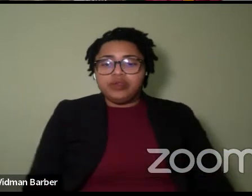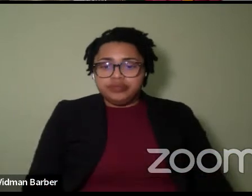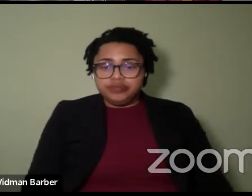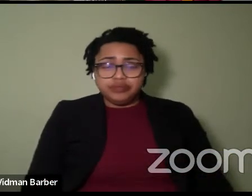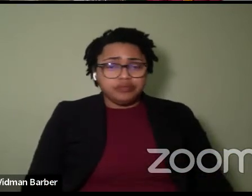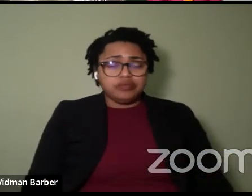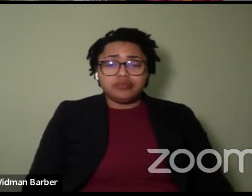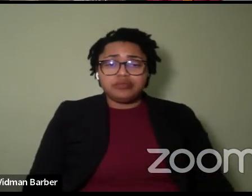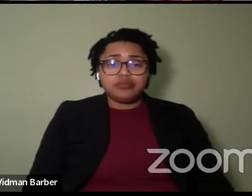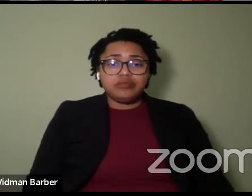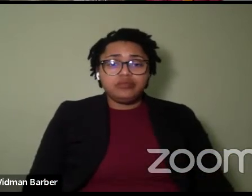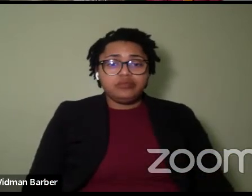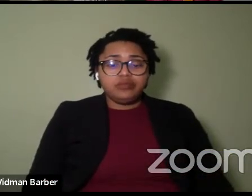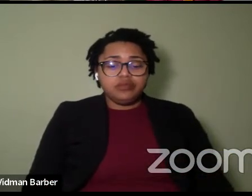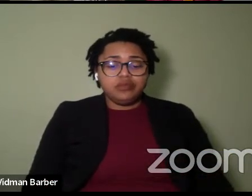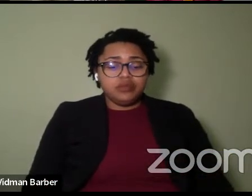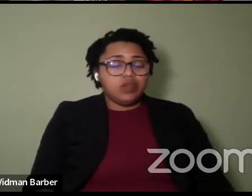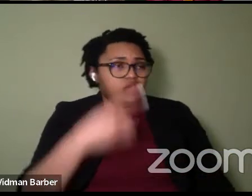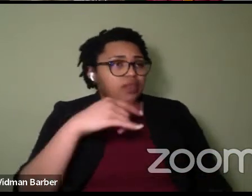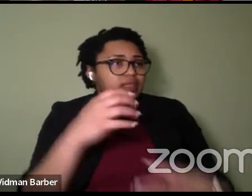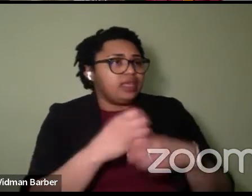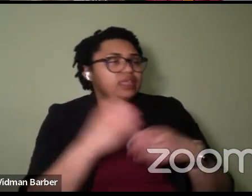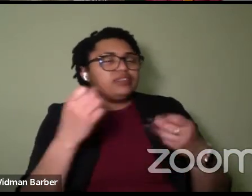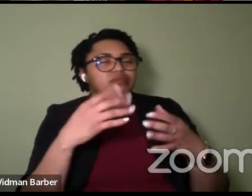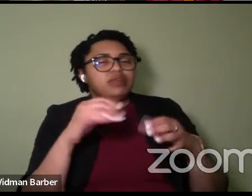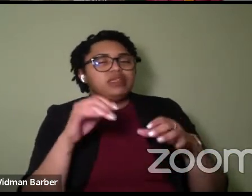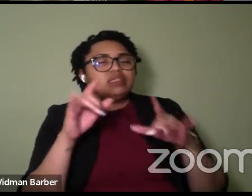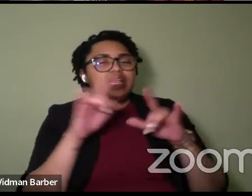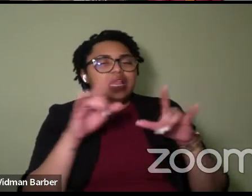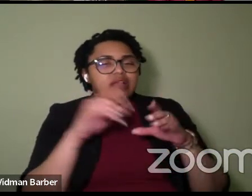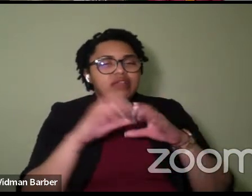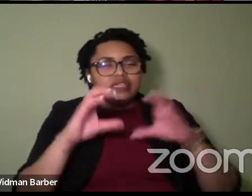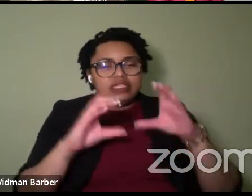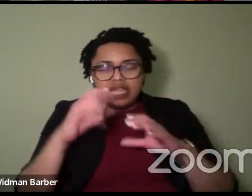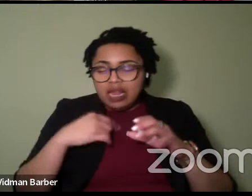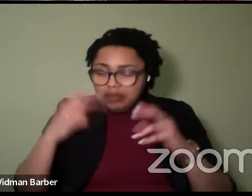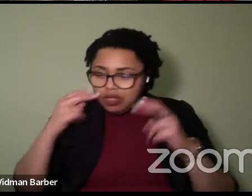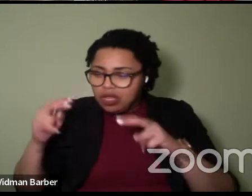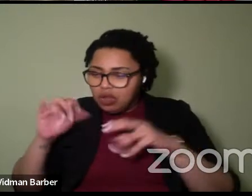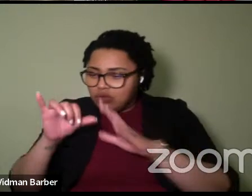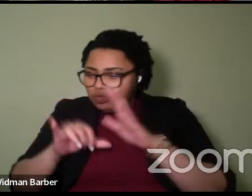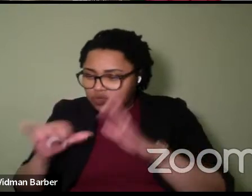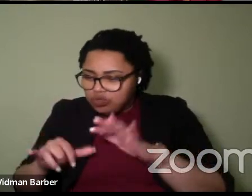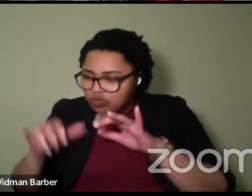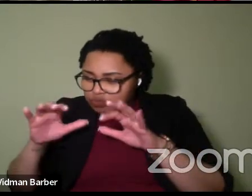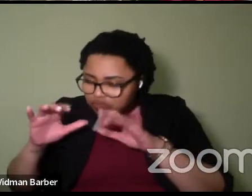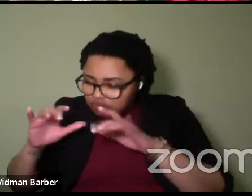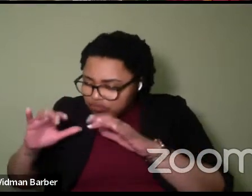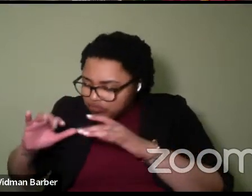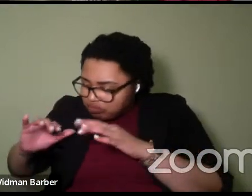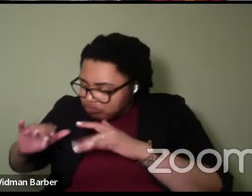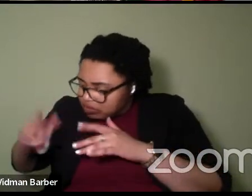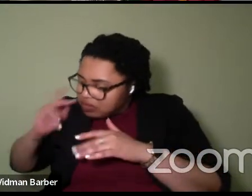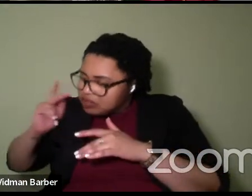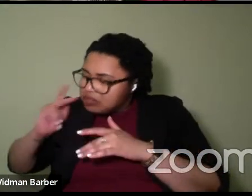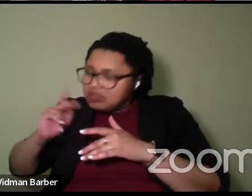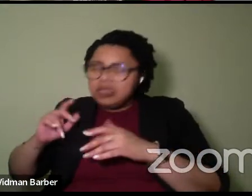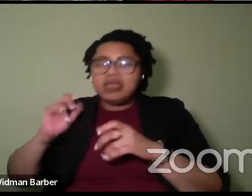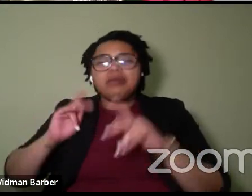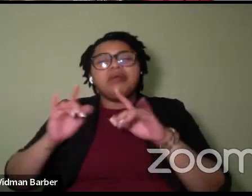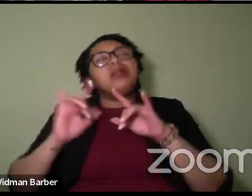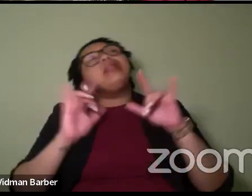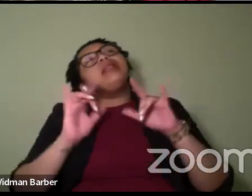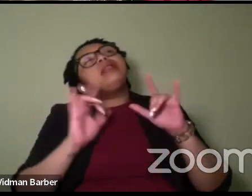y'all are getting so much love in the chat. I'm just letting y'all know I'm on the YouTube over here on the side and it's like, yeah, y'all are getting so much love. Thank you.